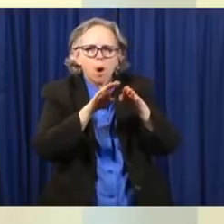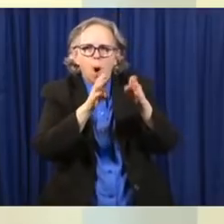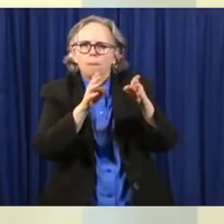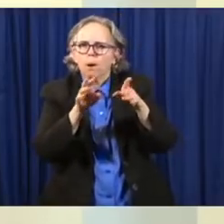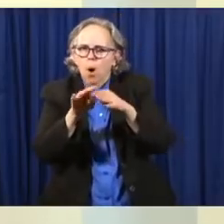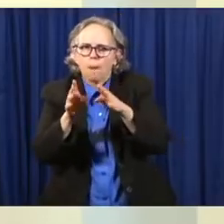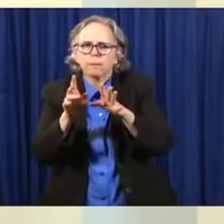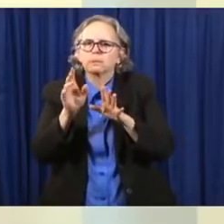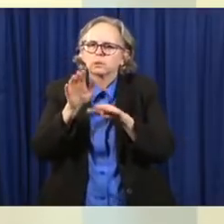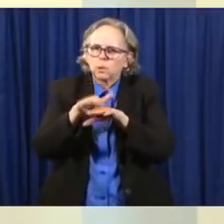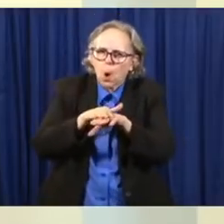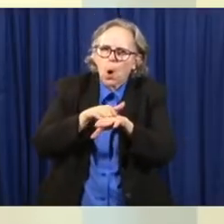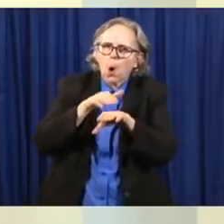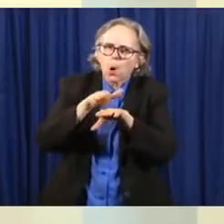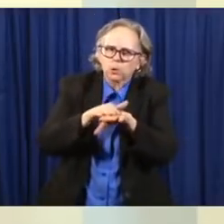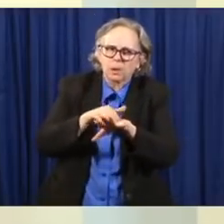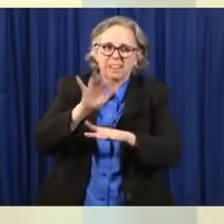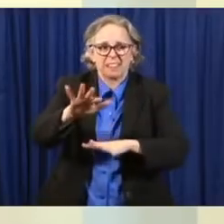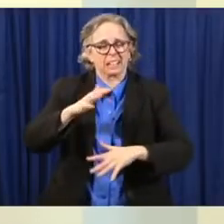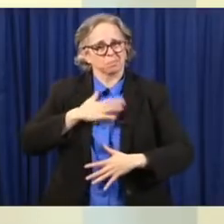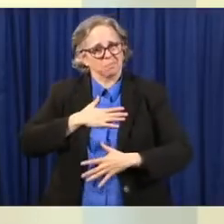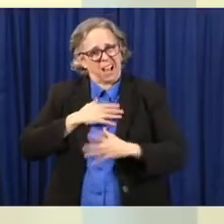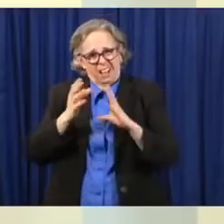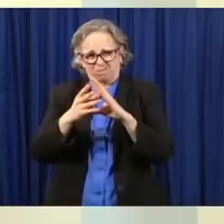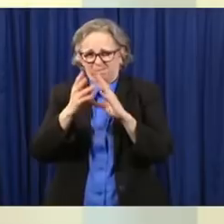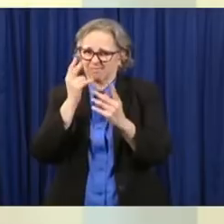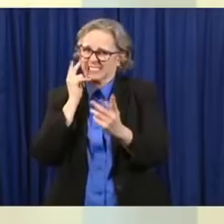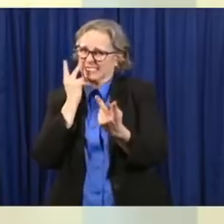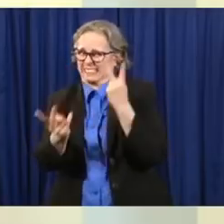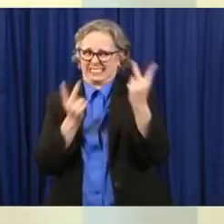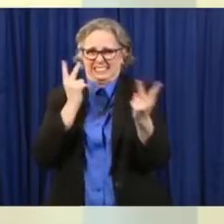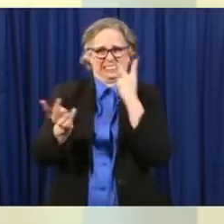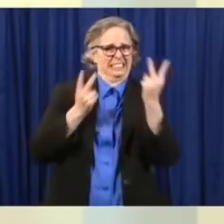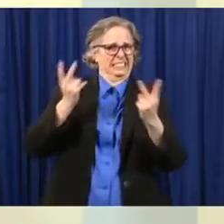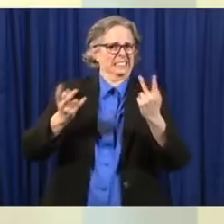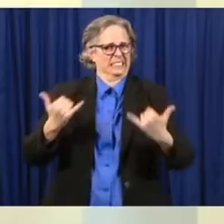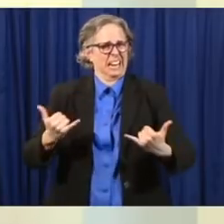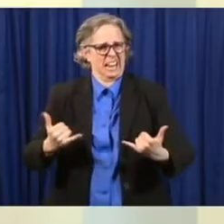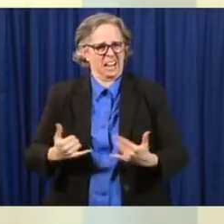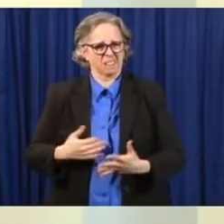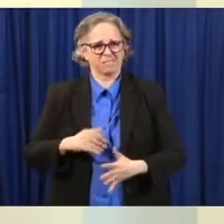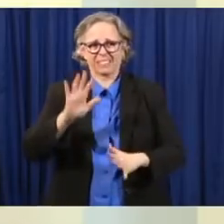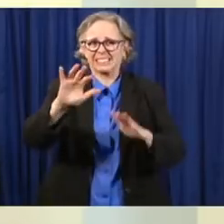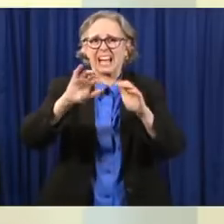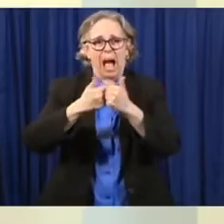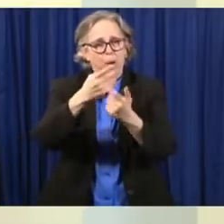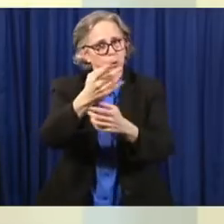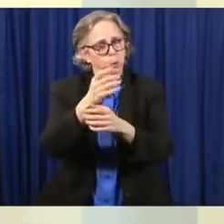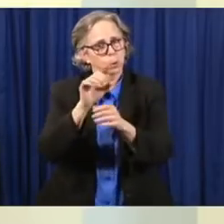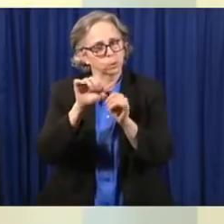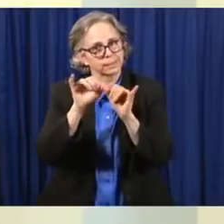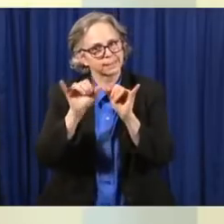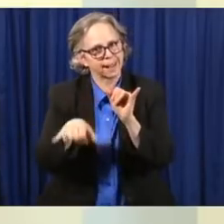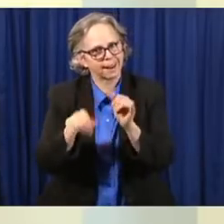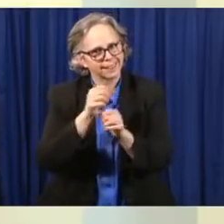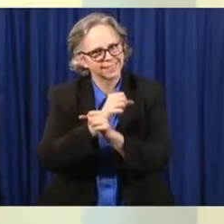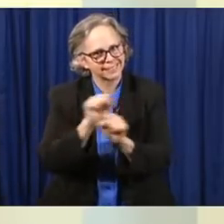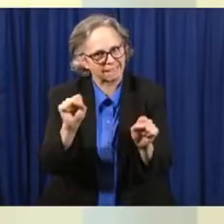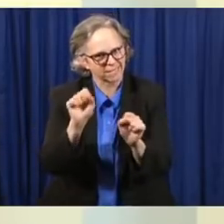where I stand, I see happening. And that's how we'll stay safe. Thank you. Thank you.